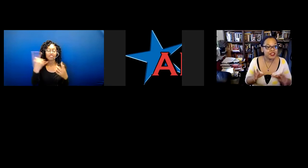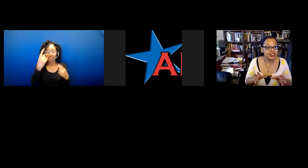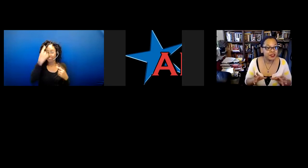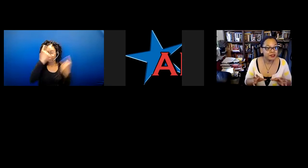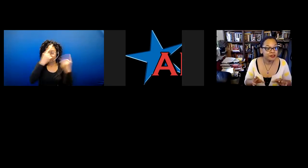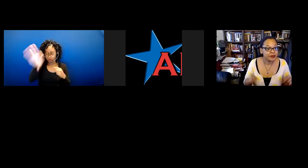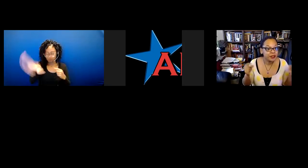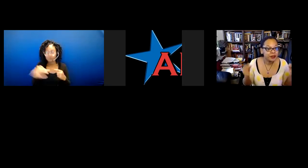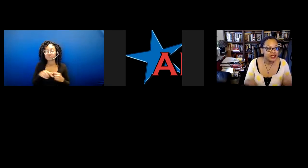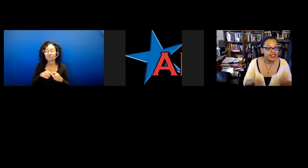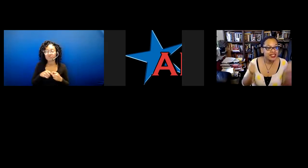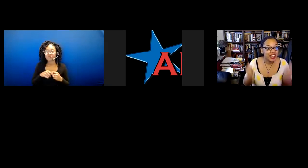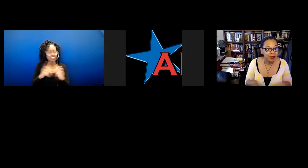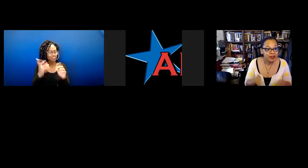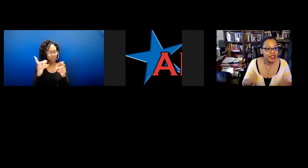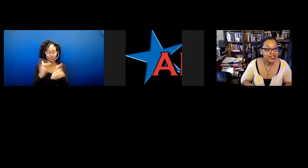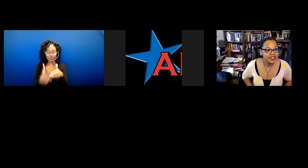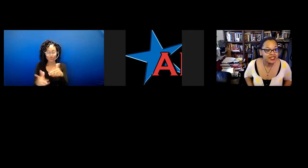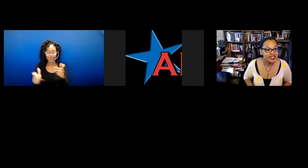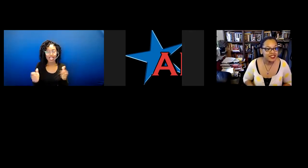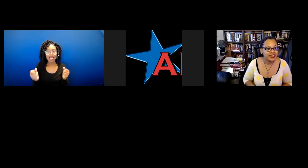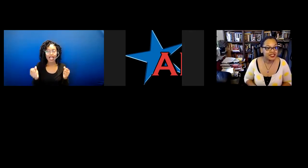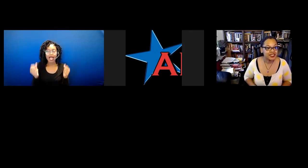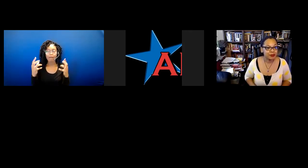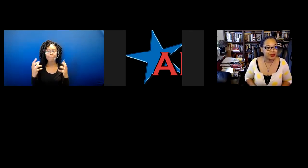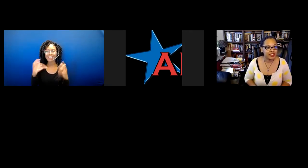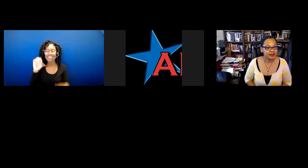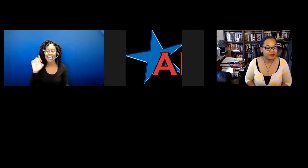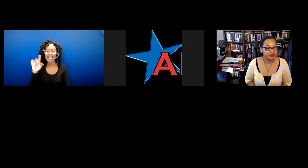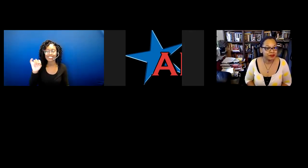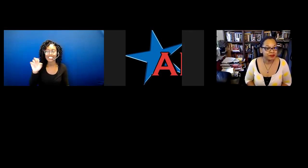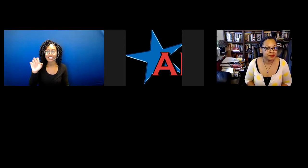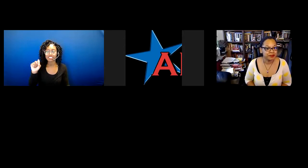for yourself real quick, how many continents are there on the planet?